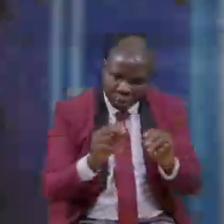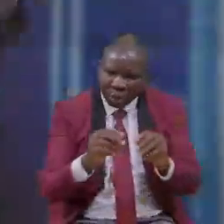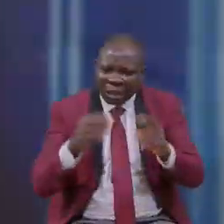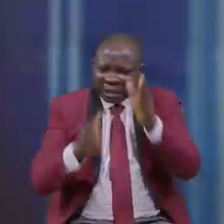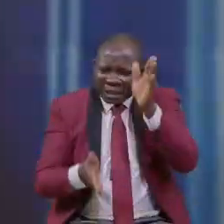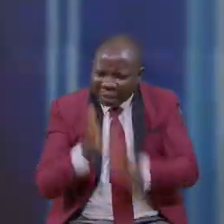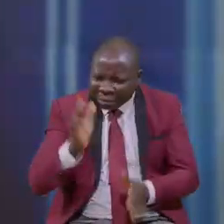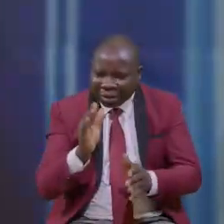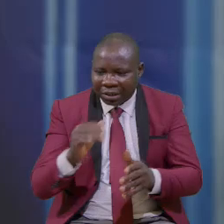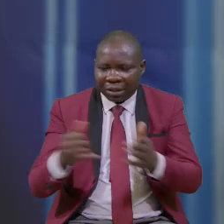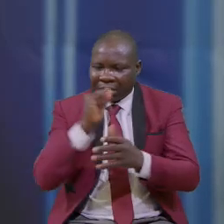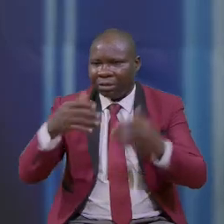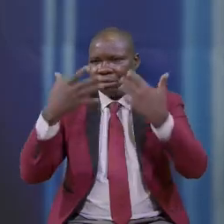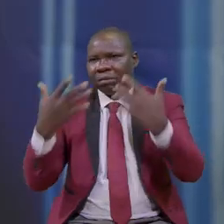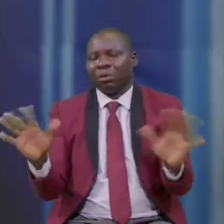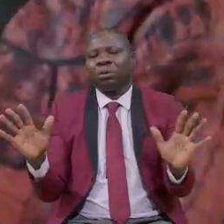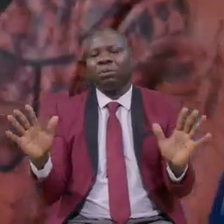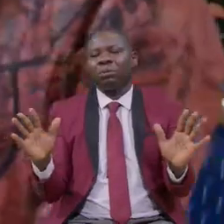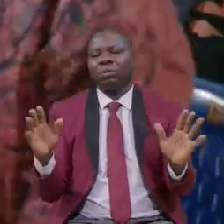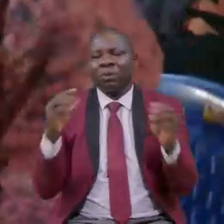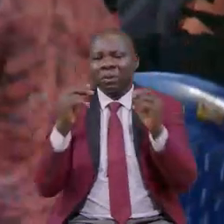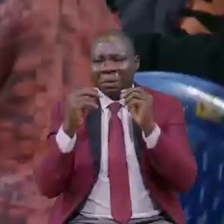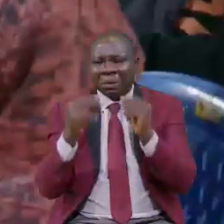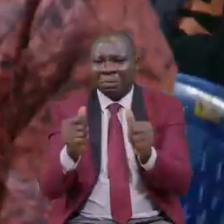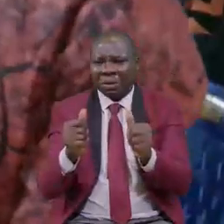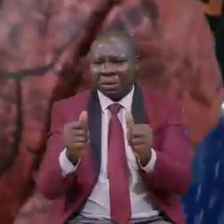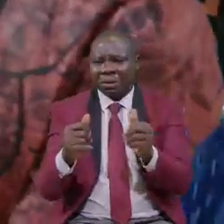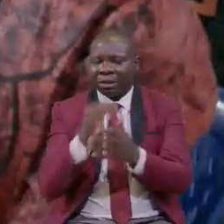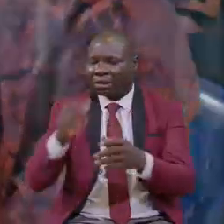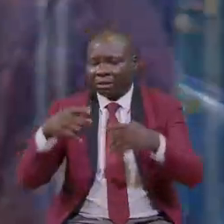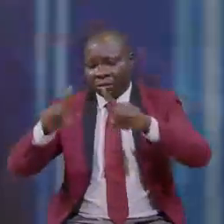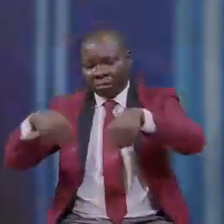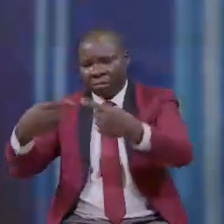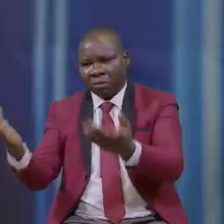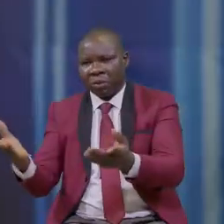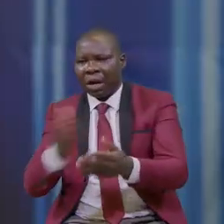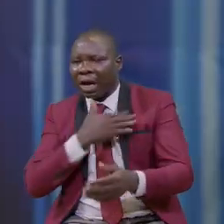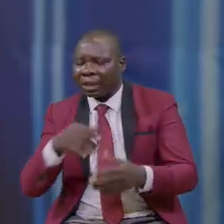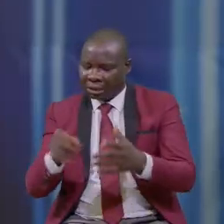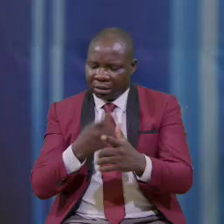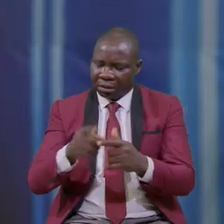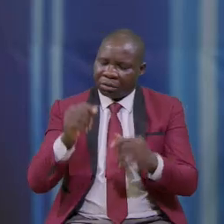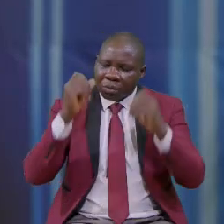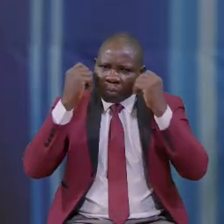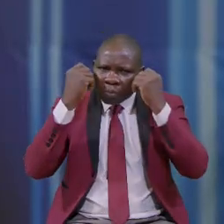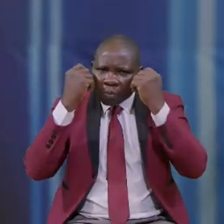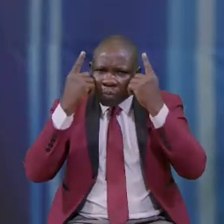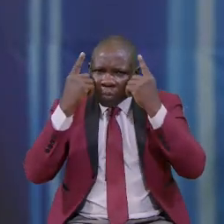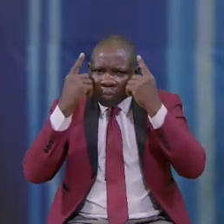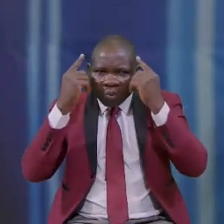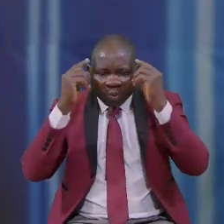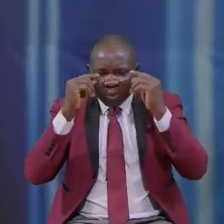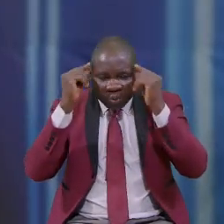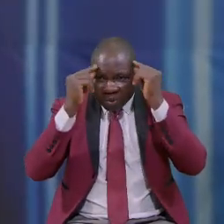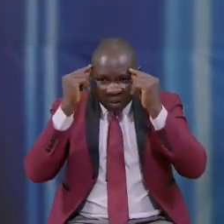Immediately, it's gone. And then you wonder. Signs,